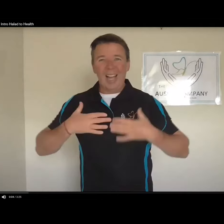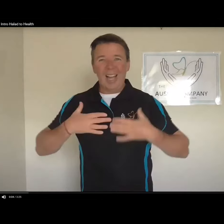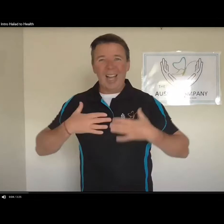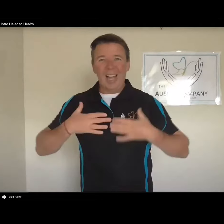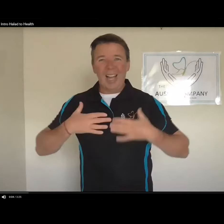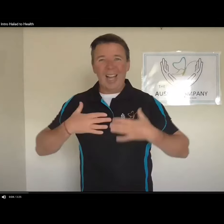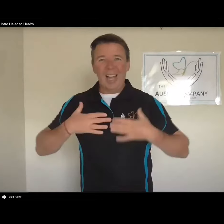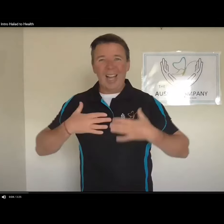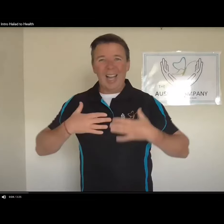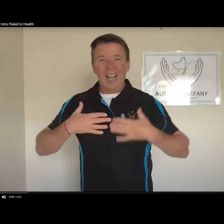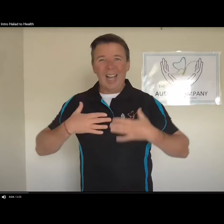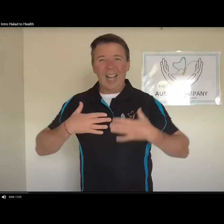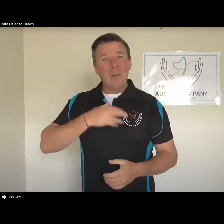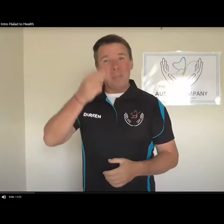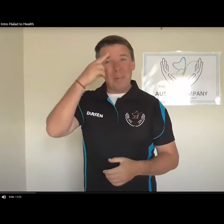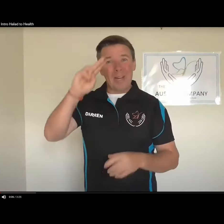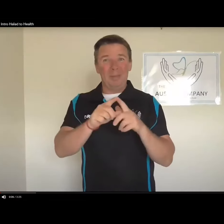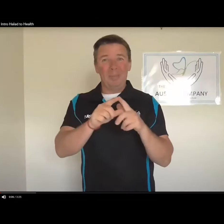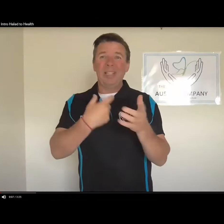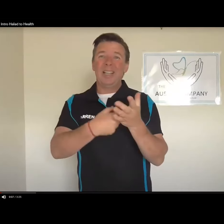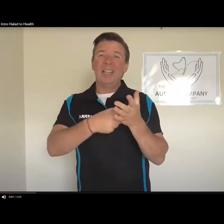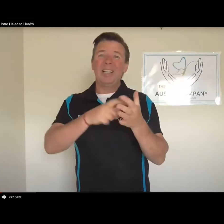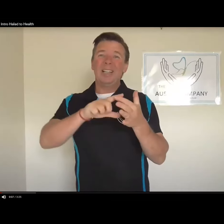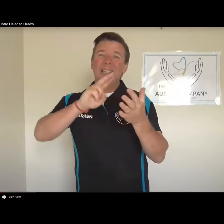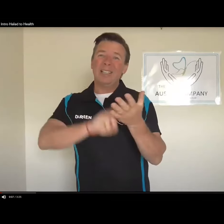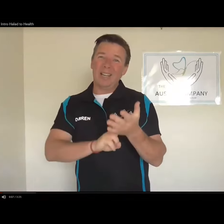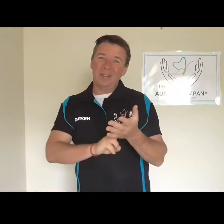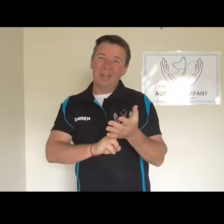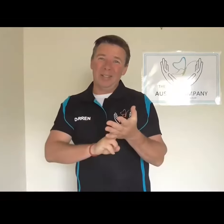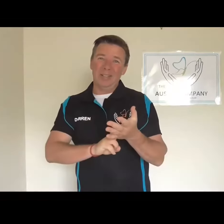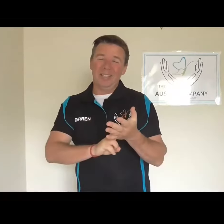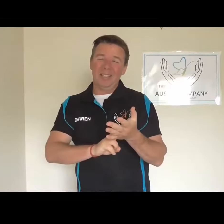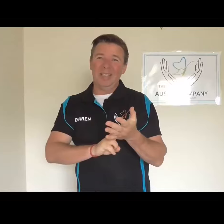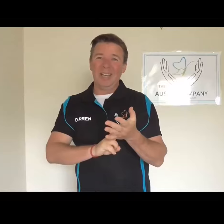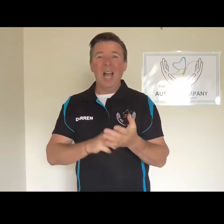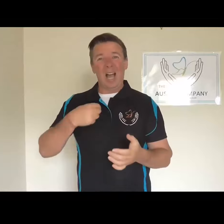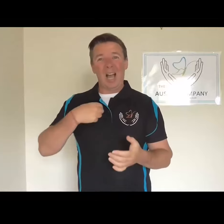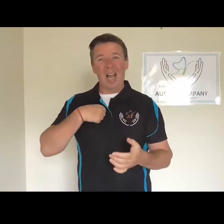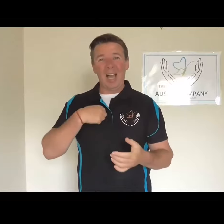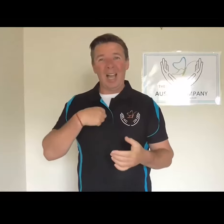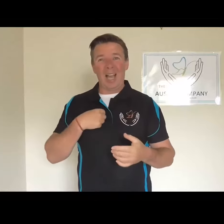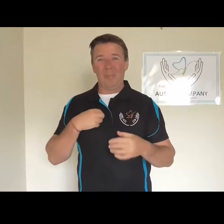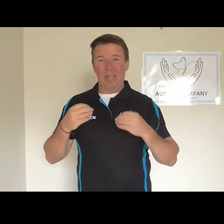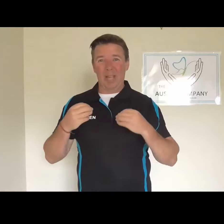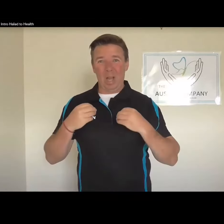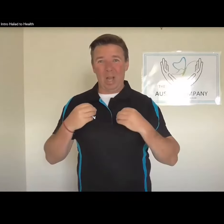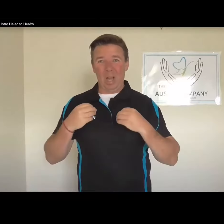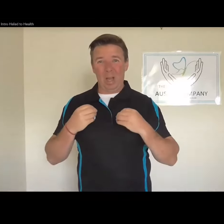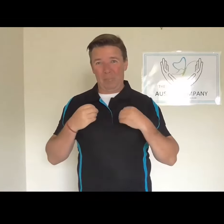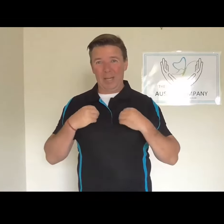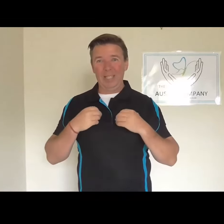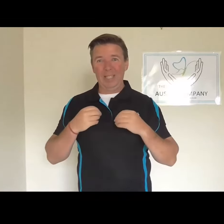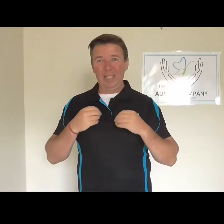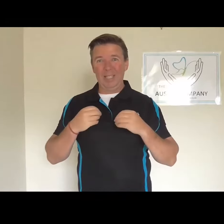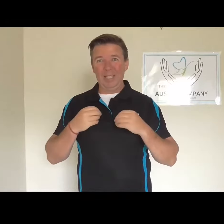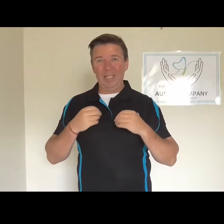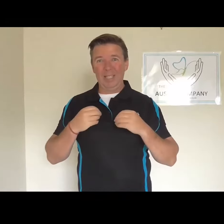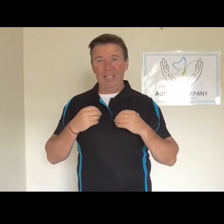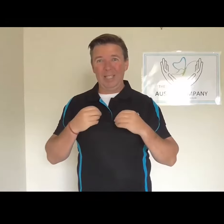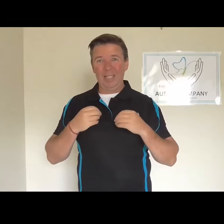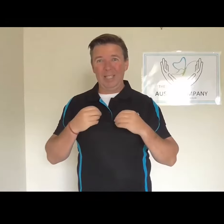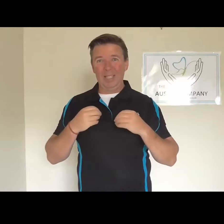Hi, how are you? My name is Darren. I am the business owner